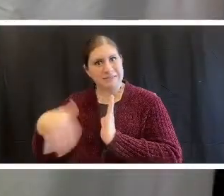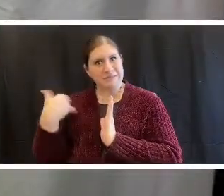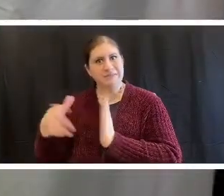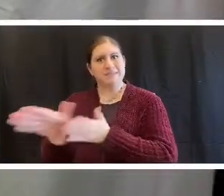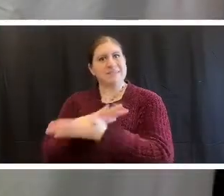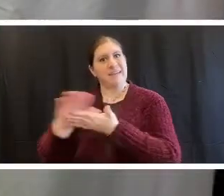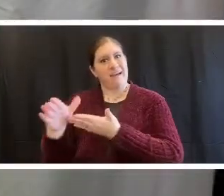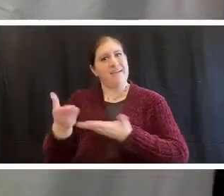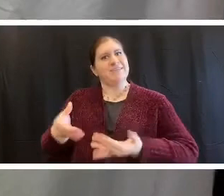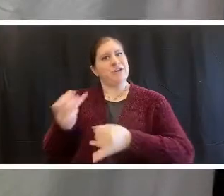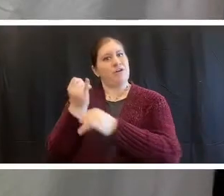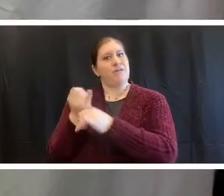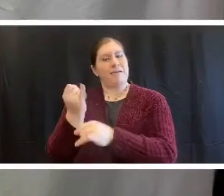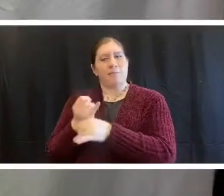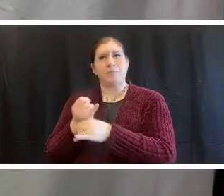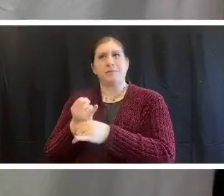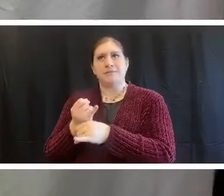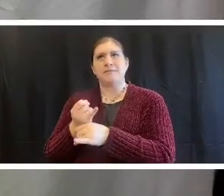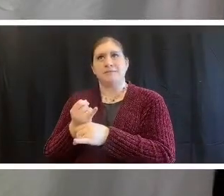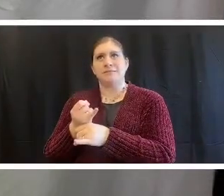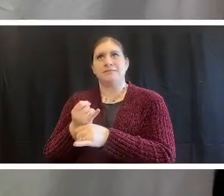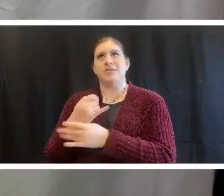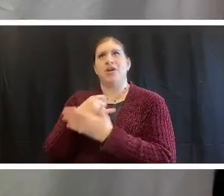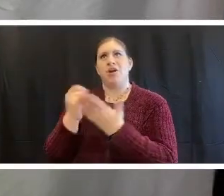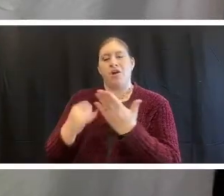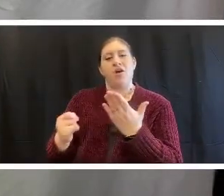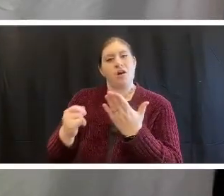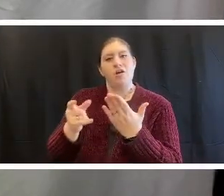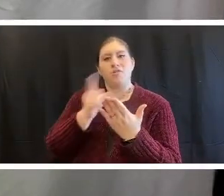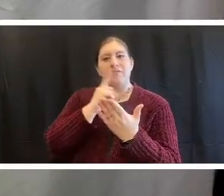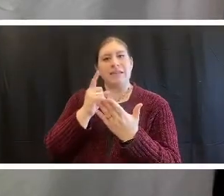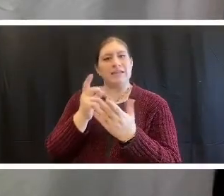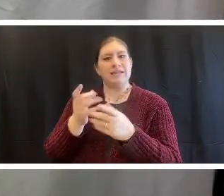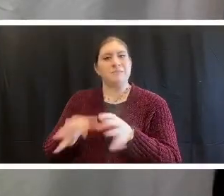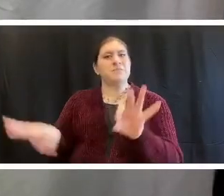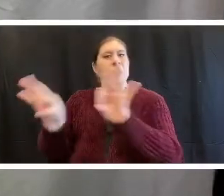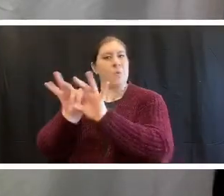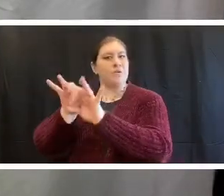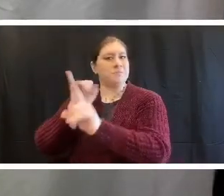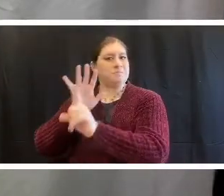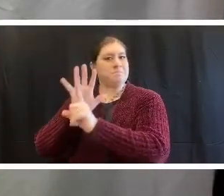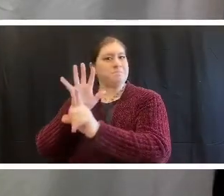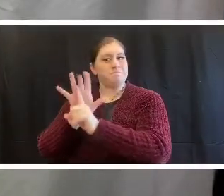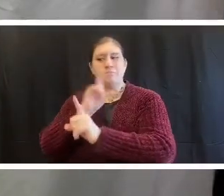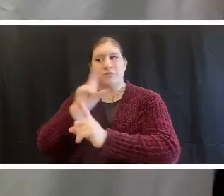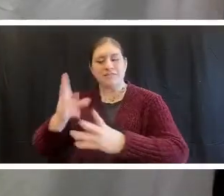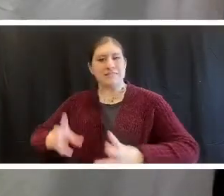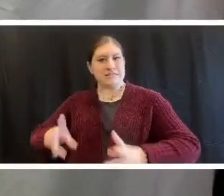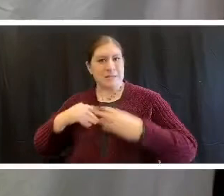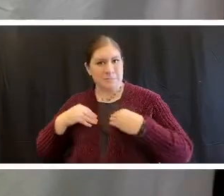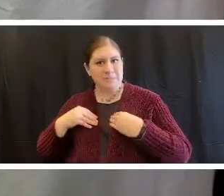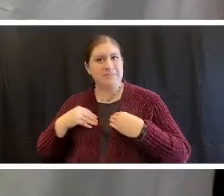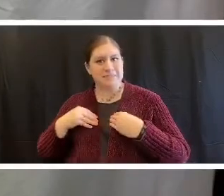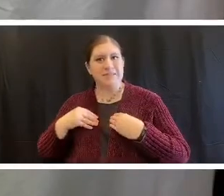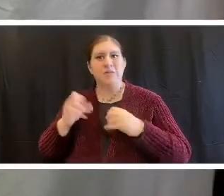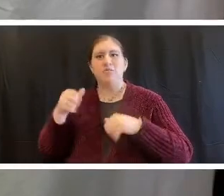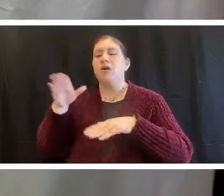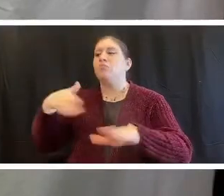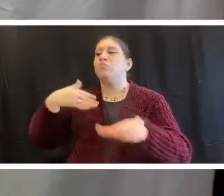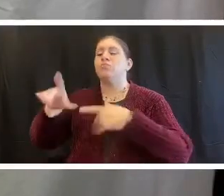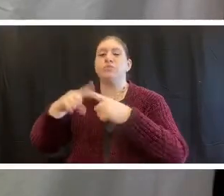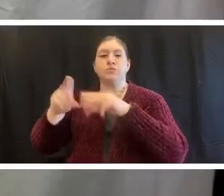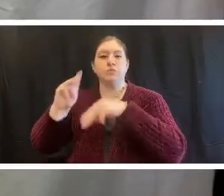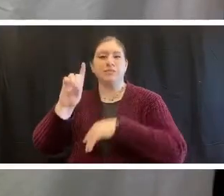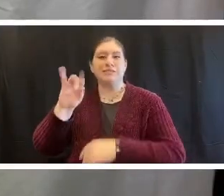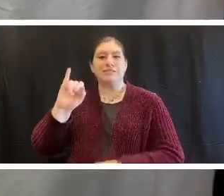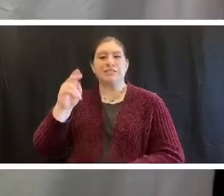on a campus where art is so prevalent and embraced. And you can just walk to the Dishman Art